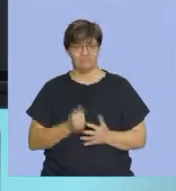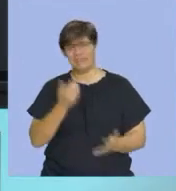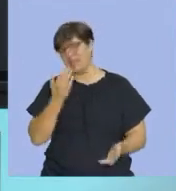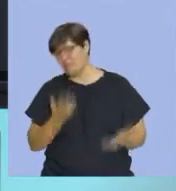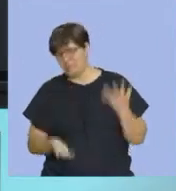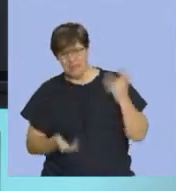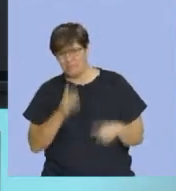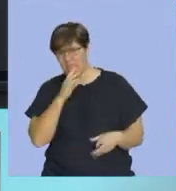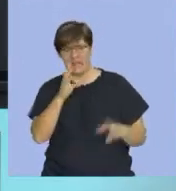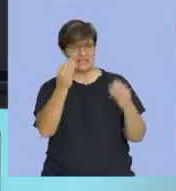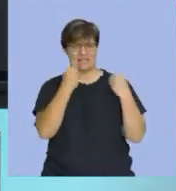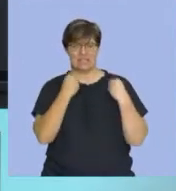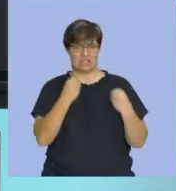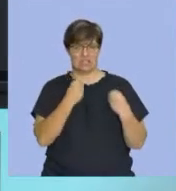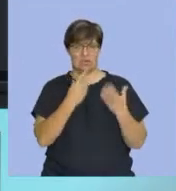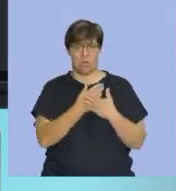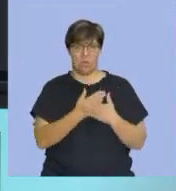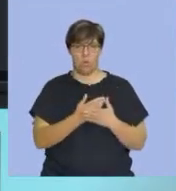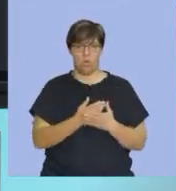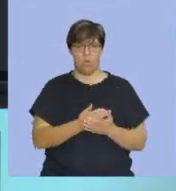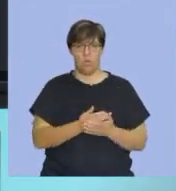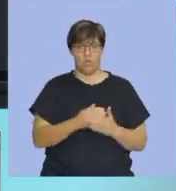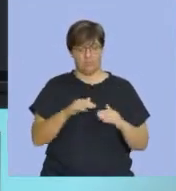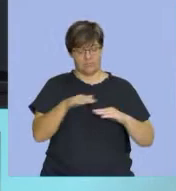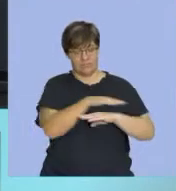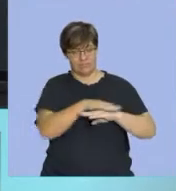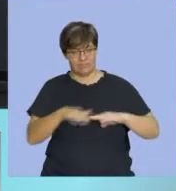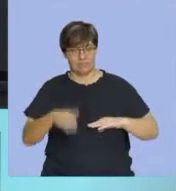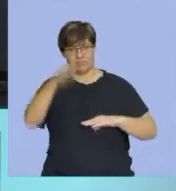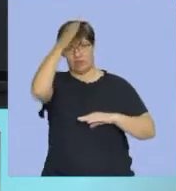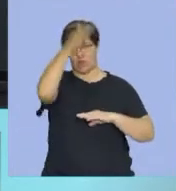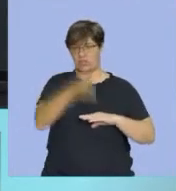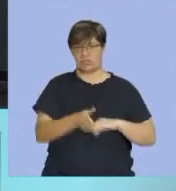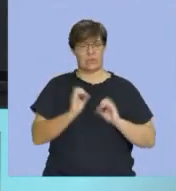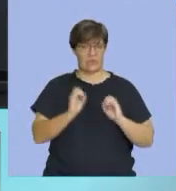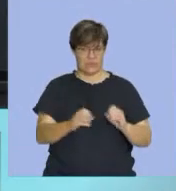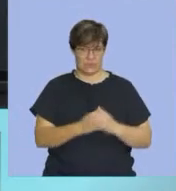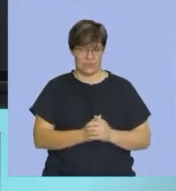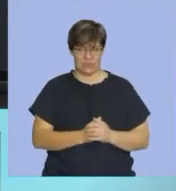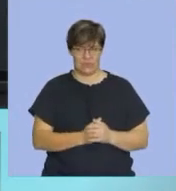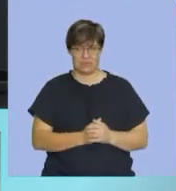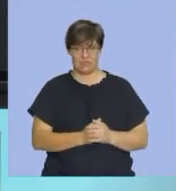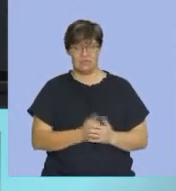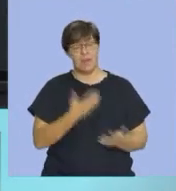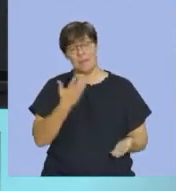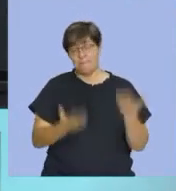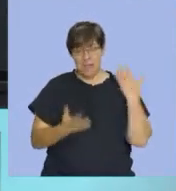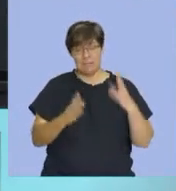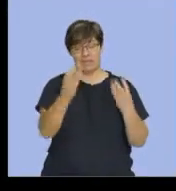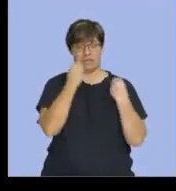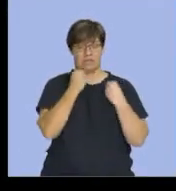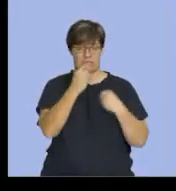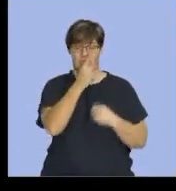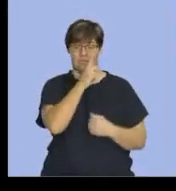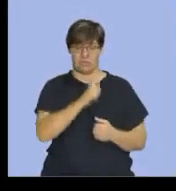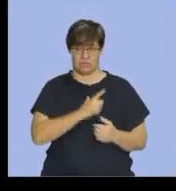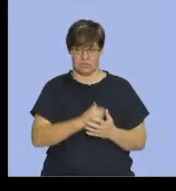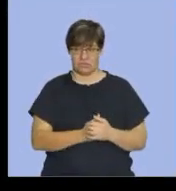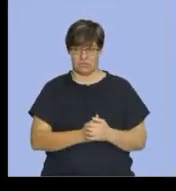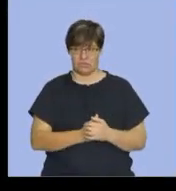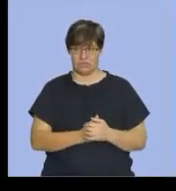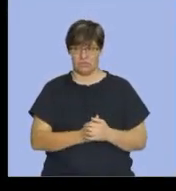you may not have been taught it as vertical and horizontal. This here, you may have been